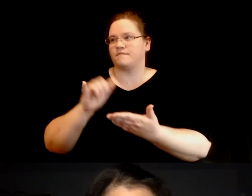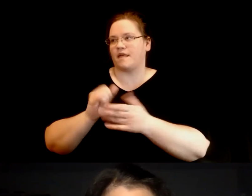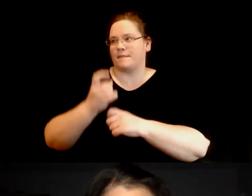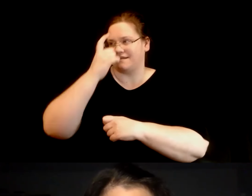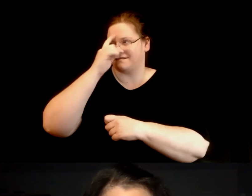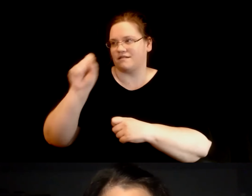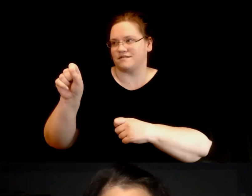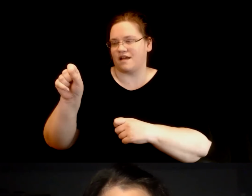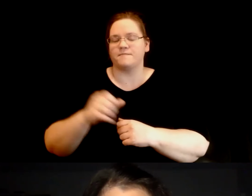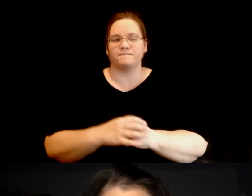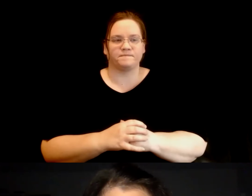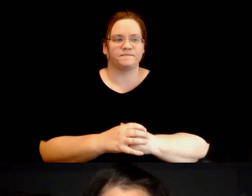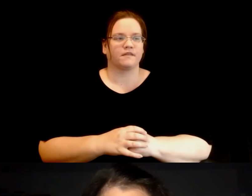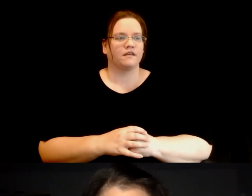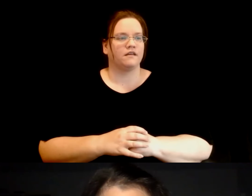Yeah.